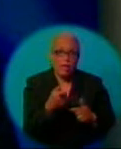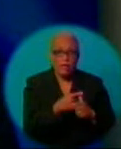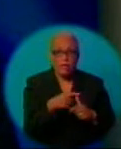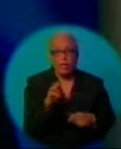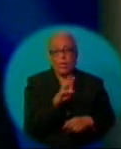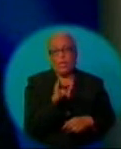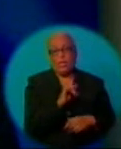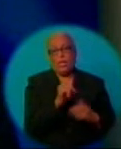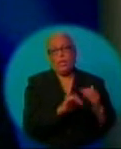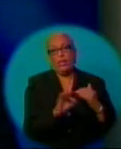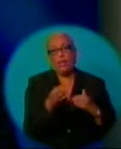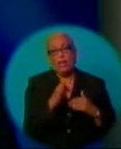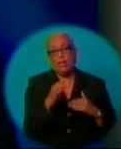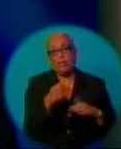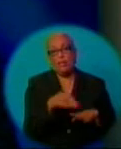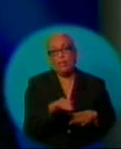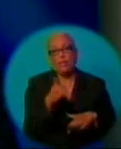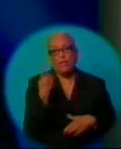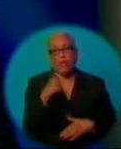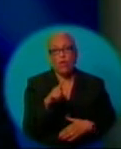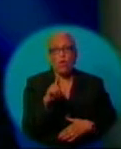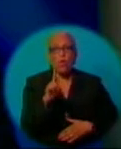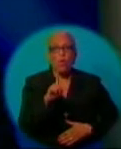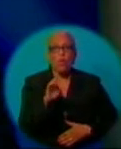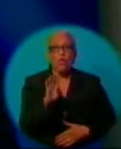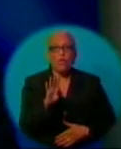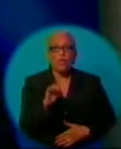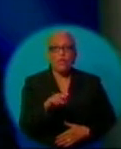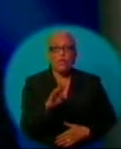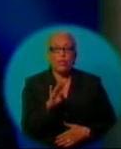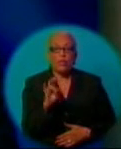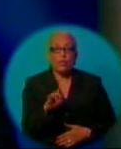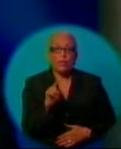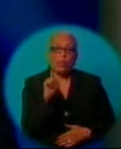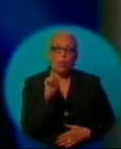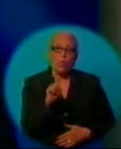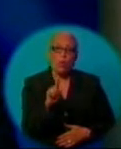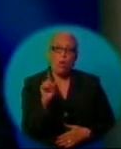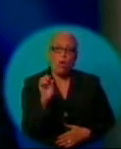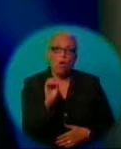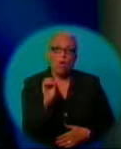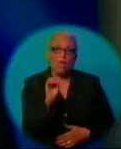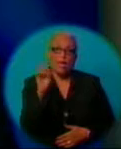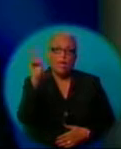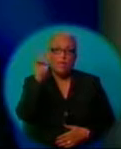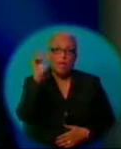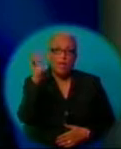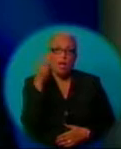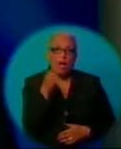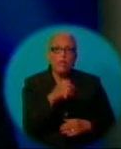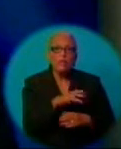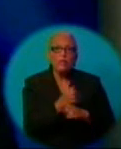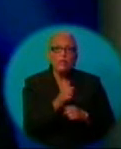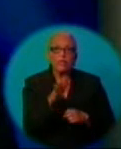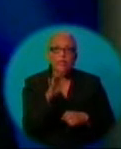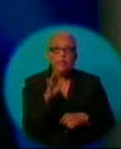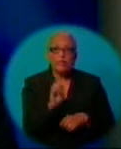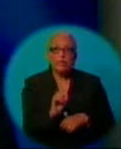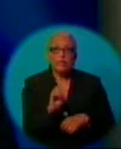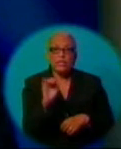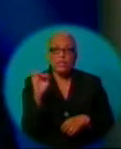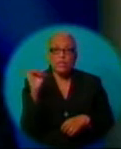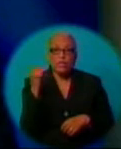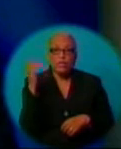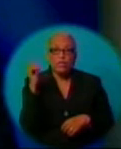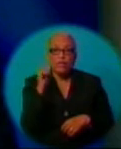the Windies under-19s were dismissed for 146 in 47.1 overs. Kavem Hodge top scored with 50, while Justin